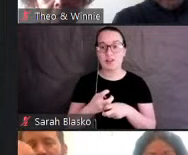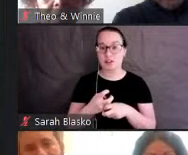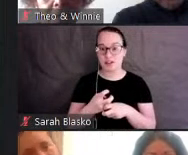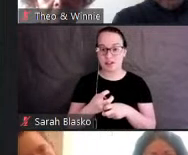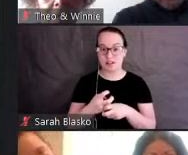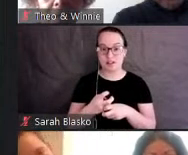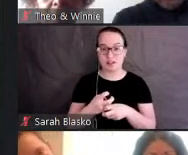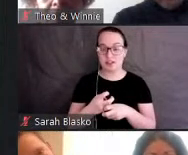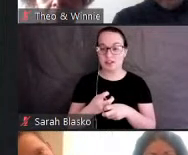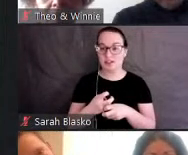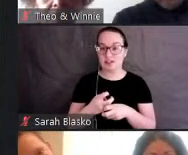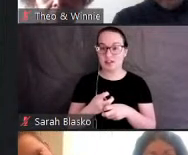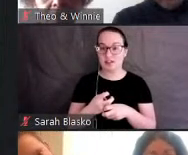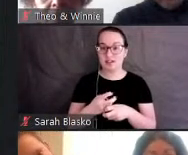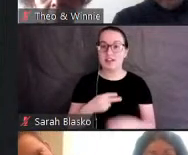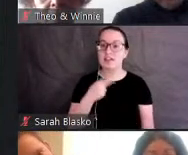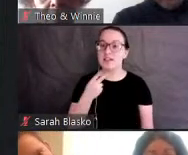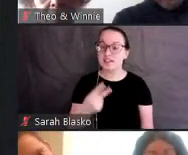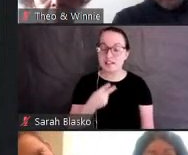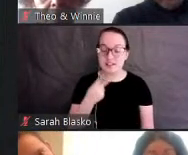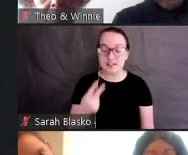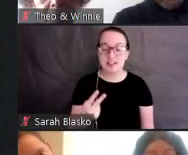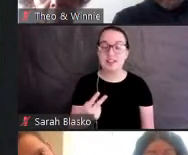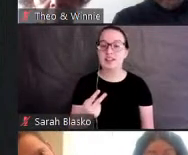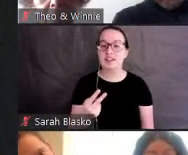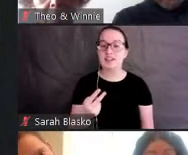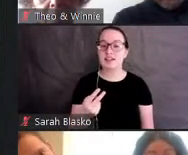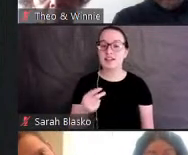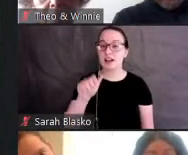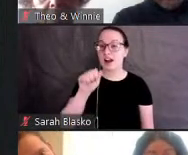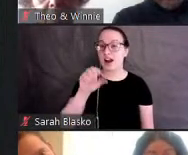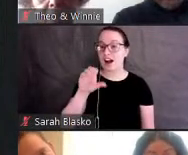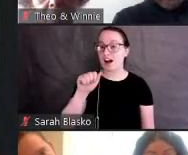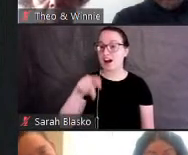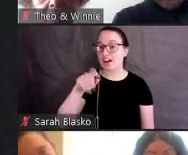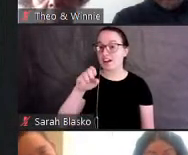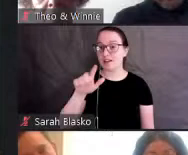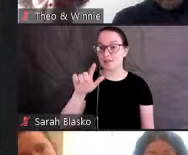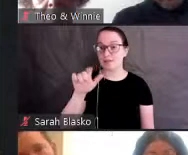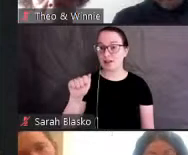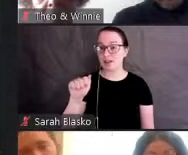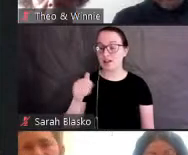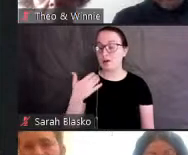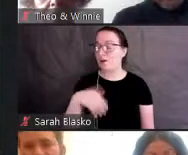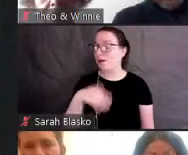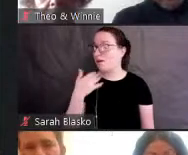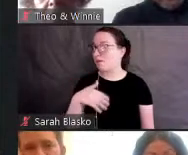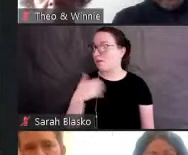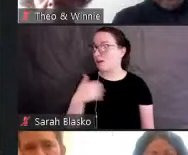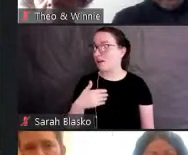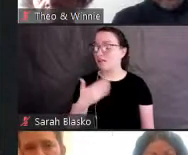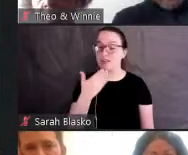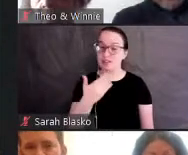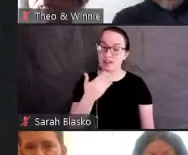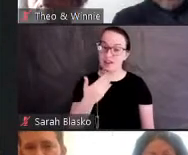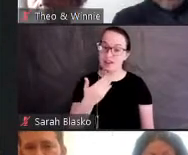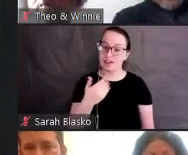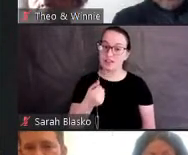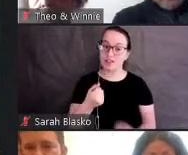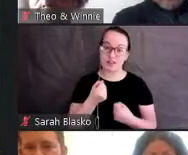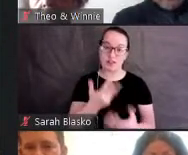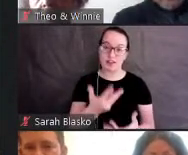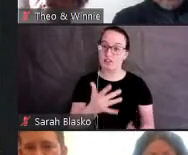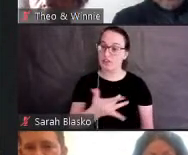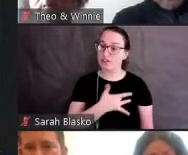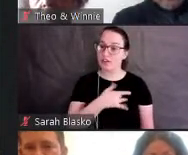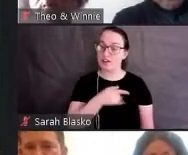basically sing a cappella like that. So Felicia, thank you for giving your heart. You obviously are amazingly